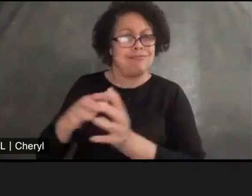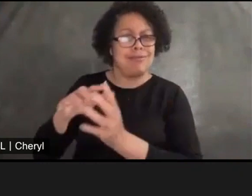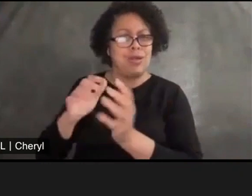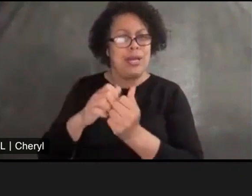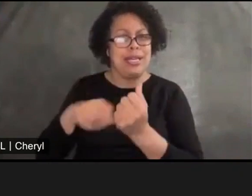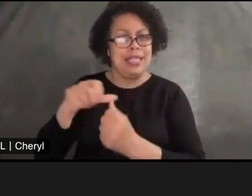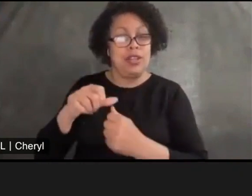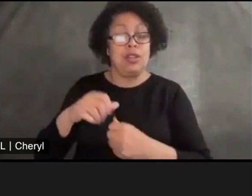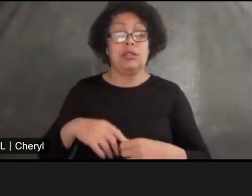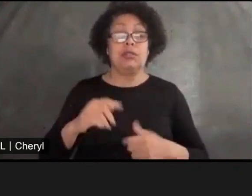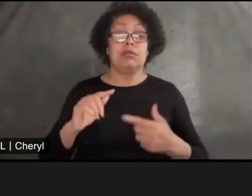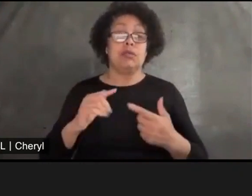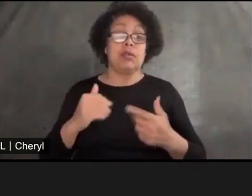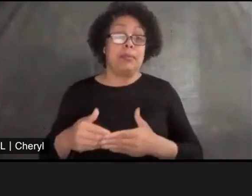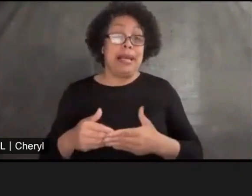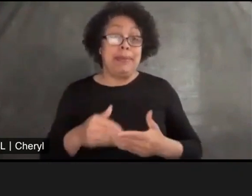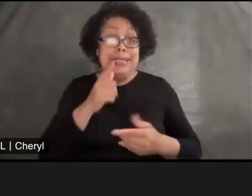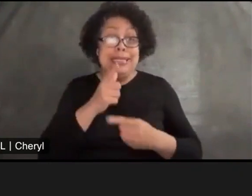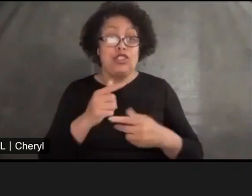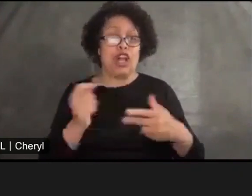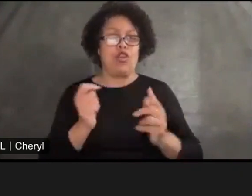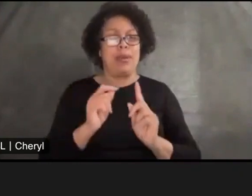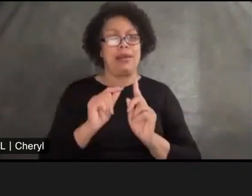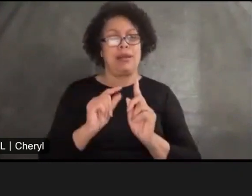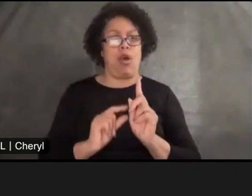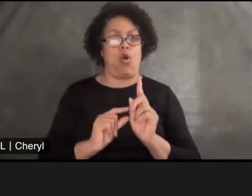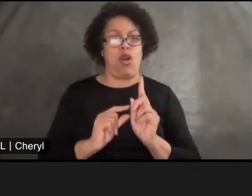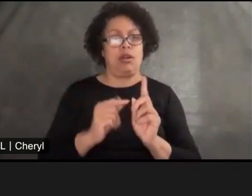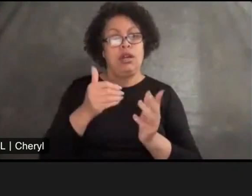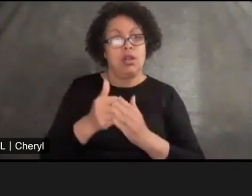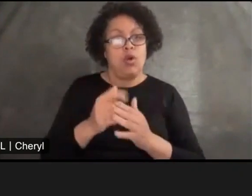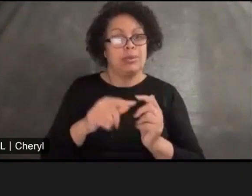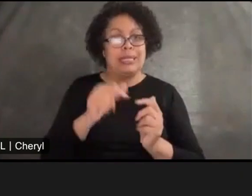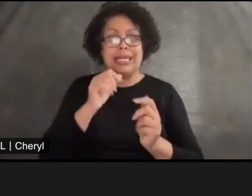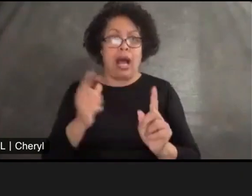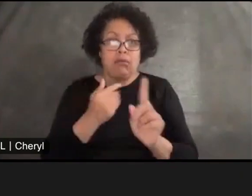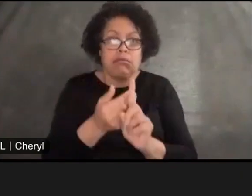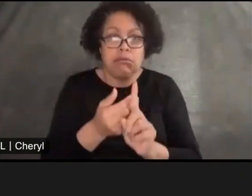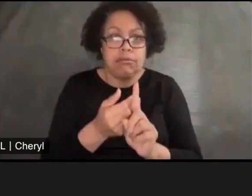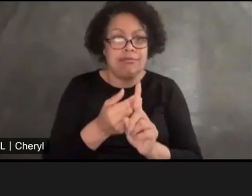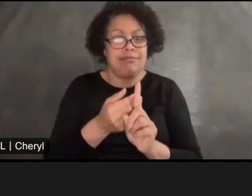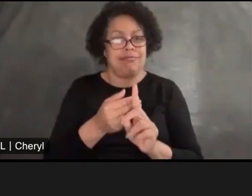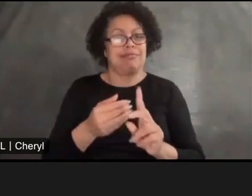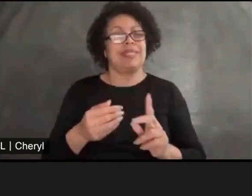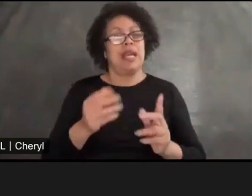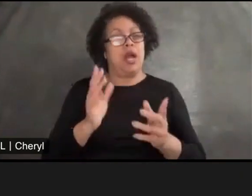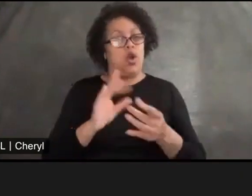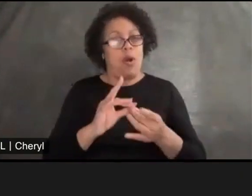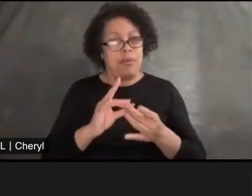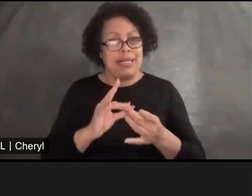sister lolls at their feet, close but not too close, cooperating, not